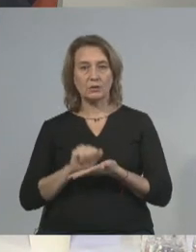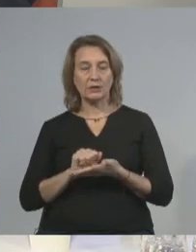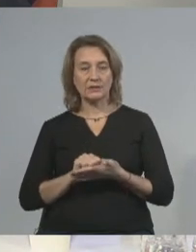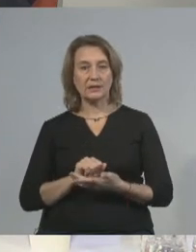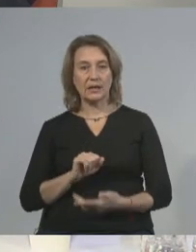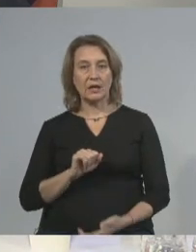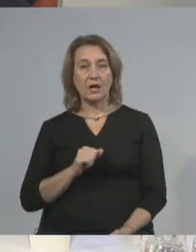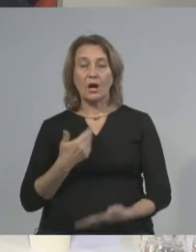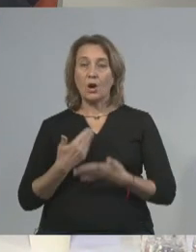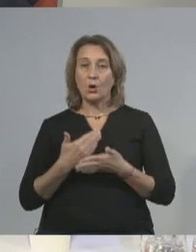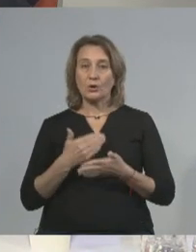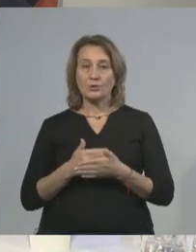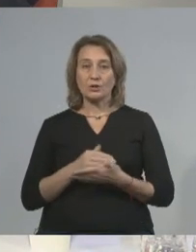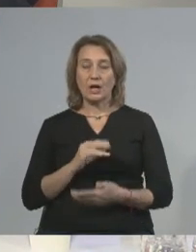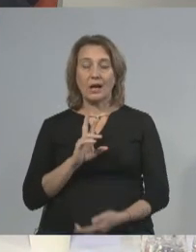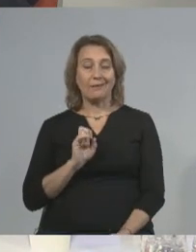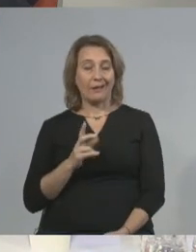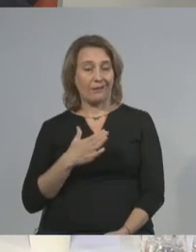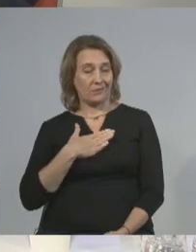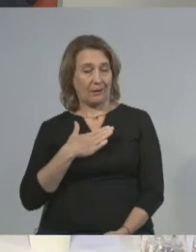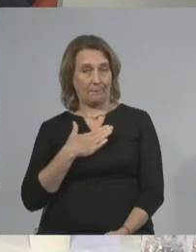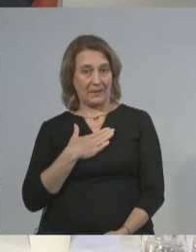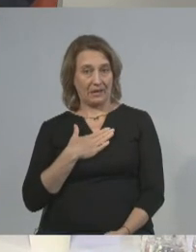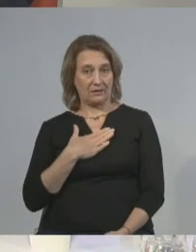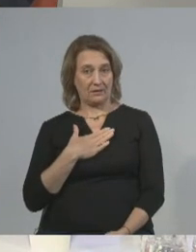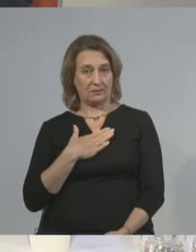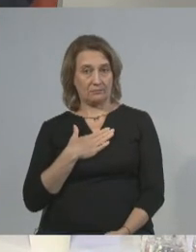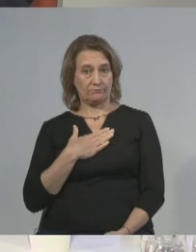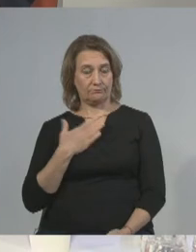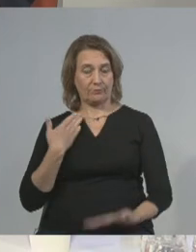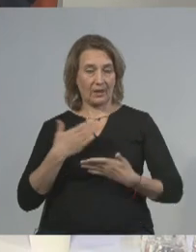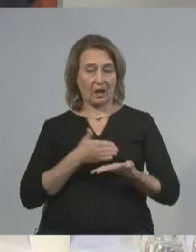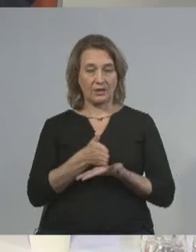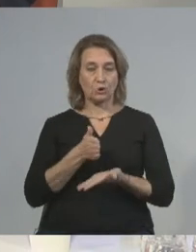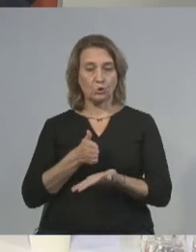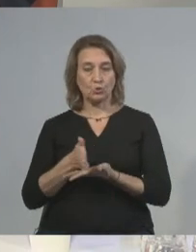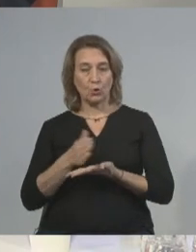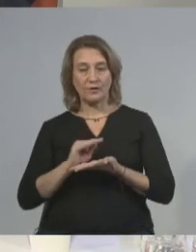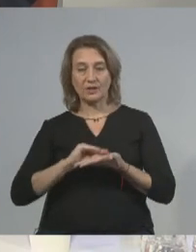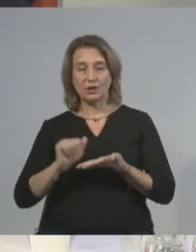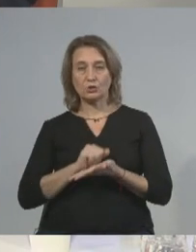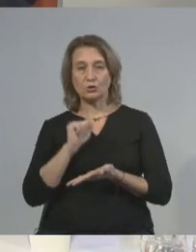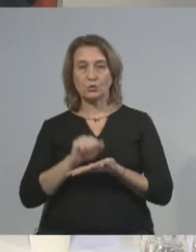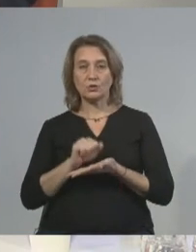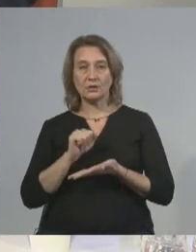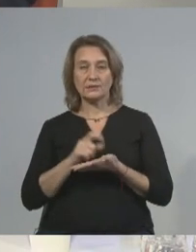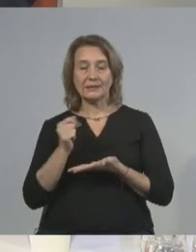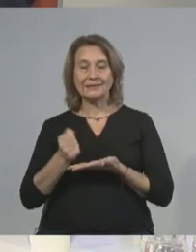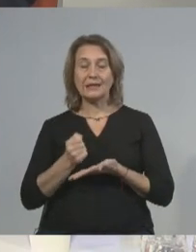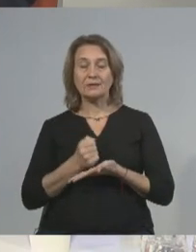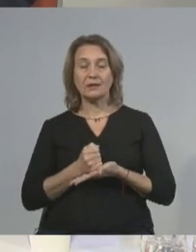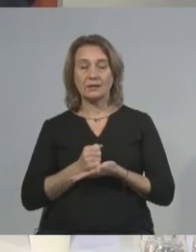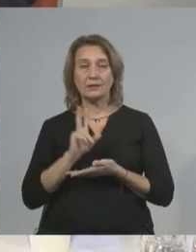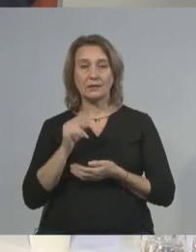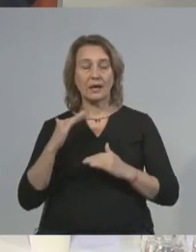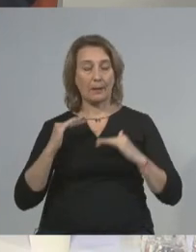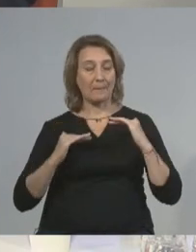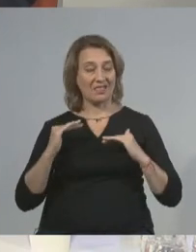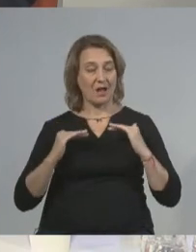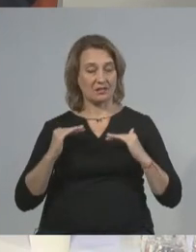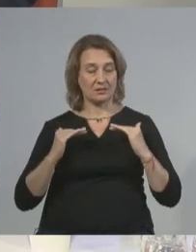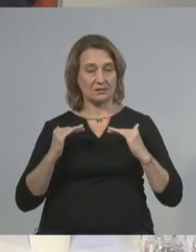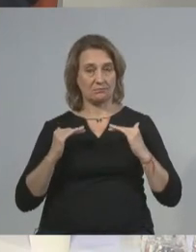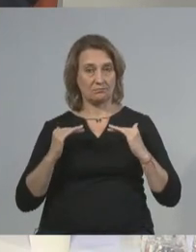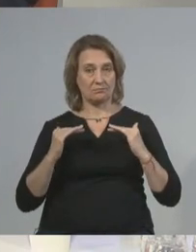journalism though in my opinion gender or focus journalism shall be one of early standards